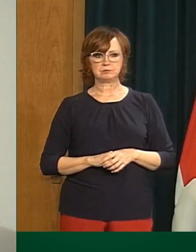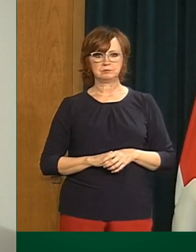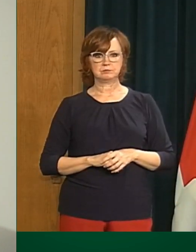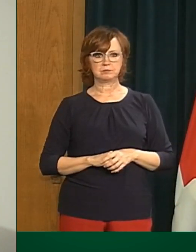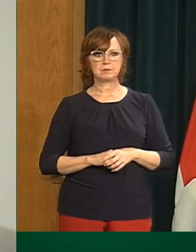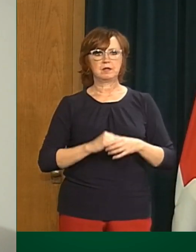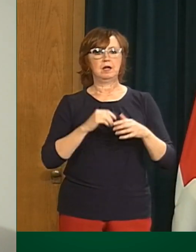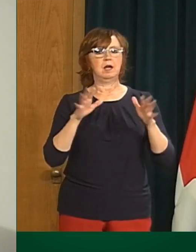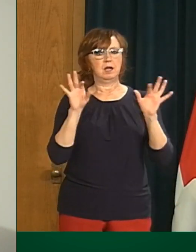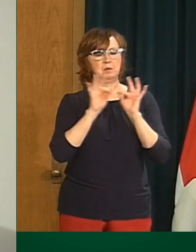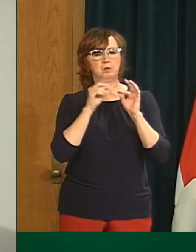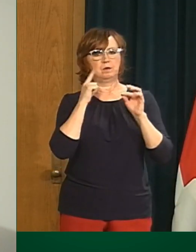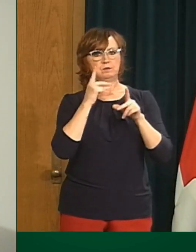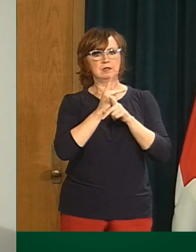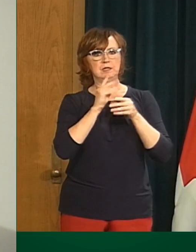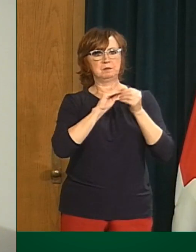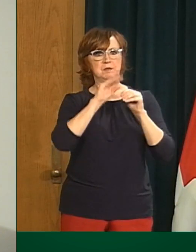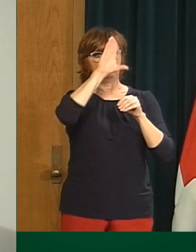flat.